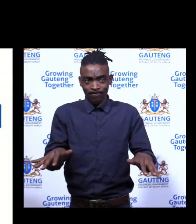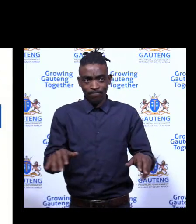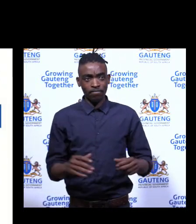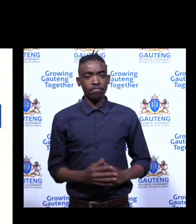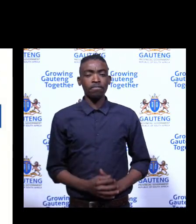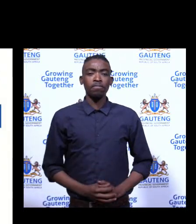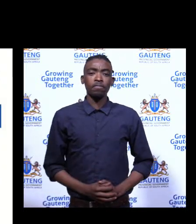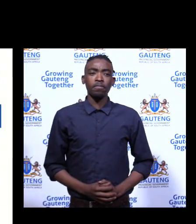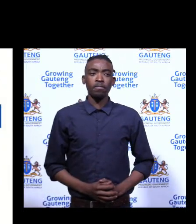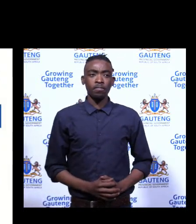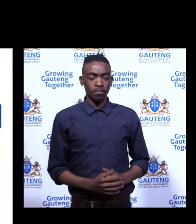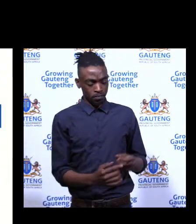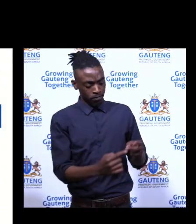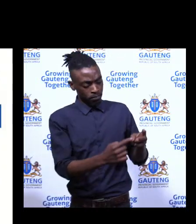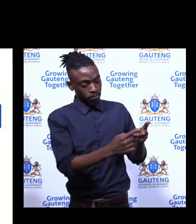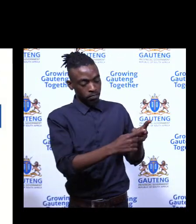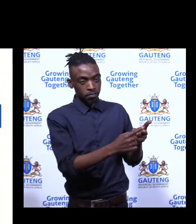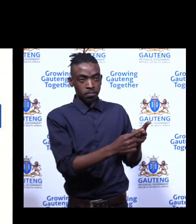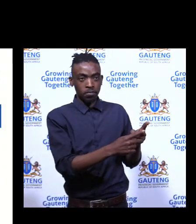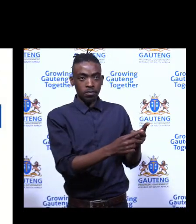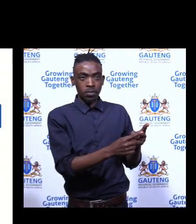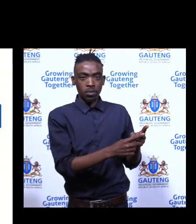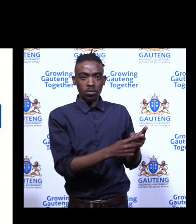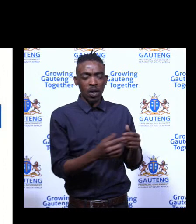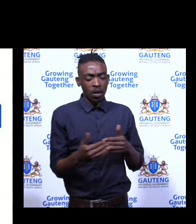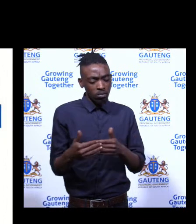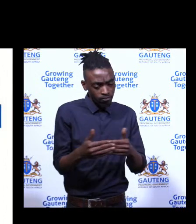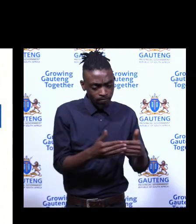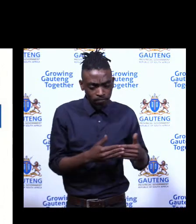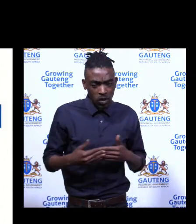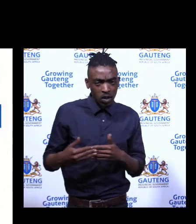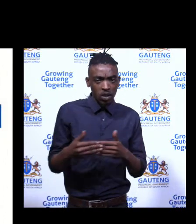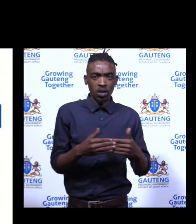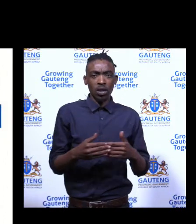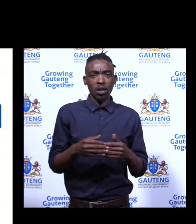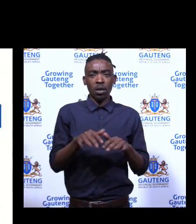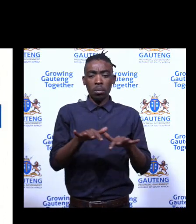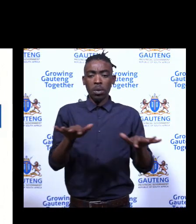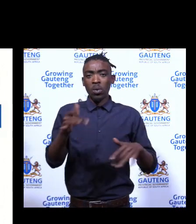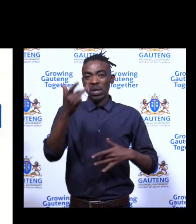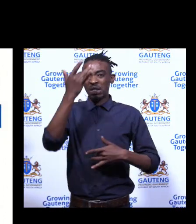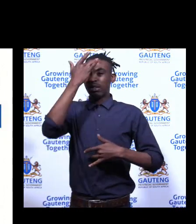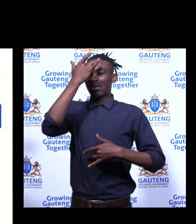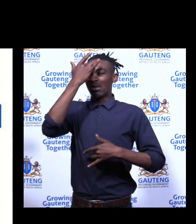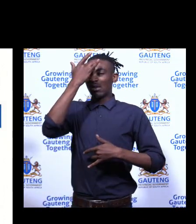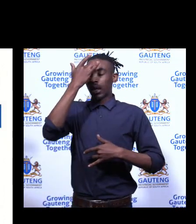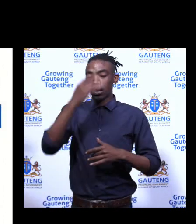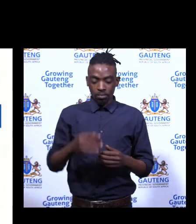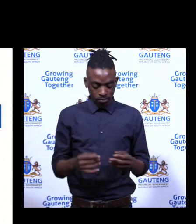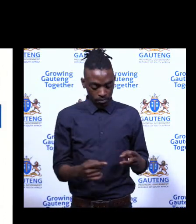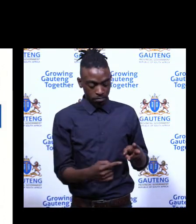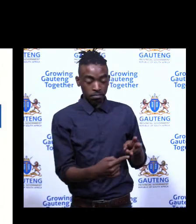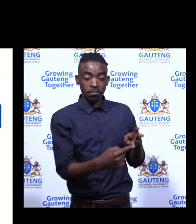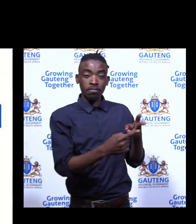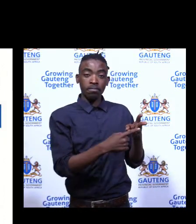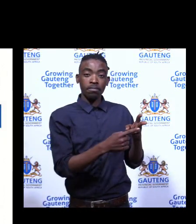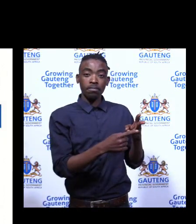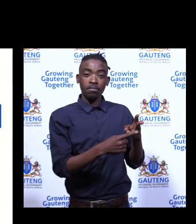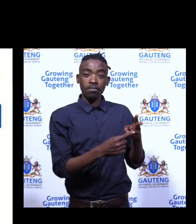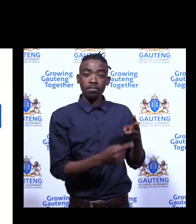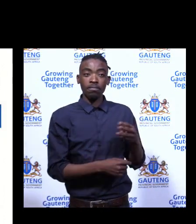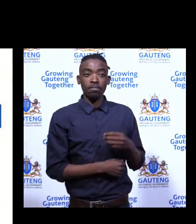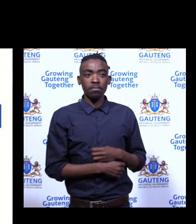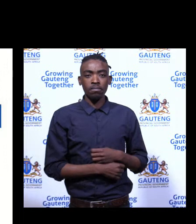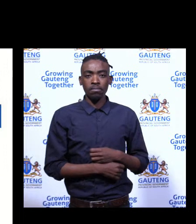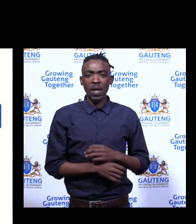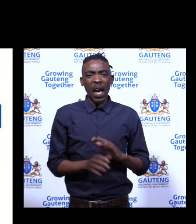who have COVID positive. And the third goal is how do we deal with